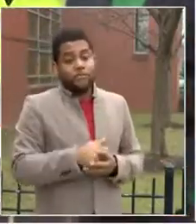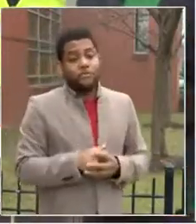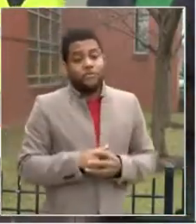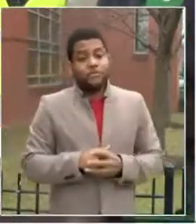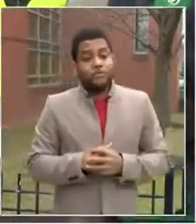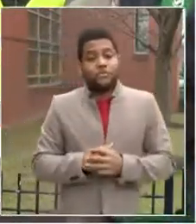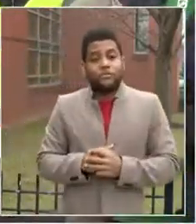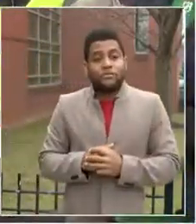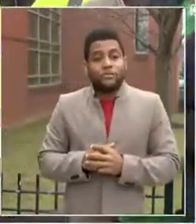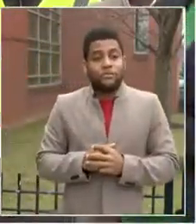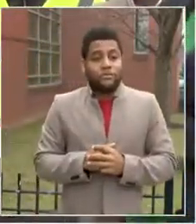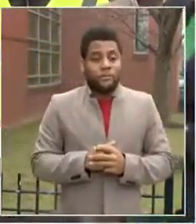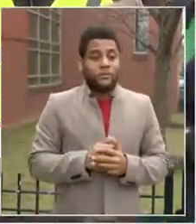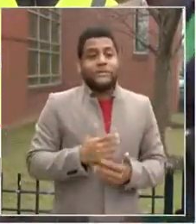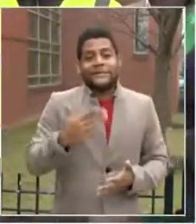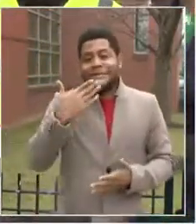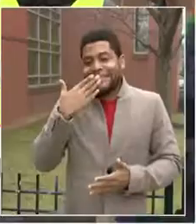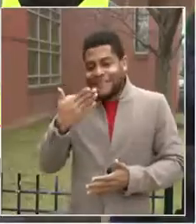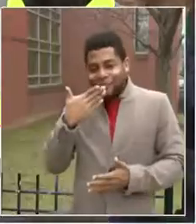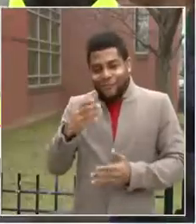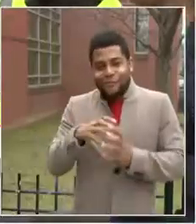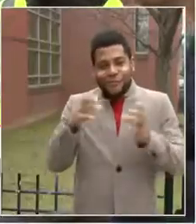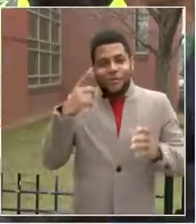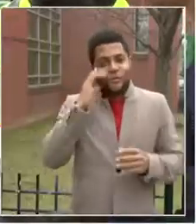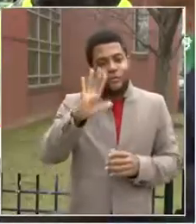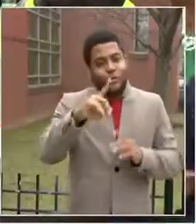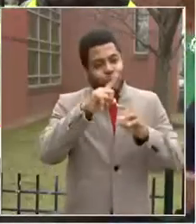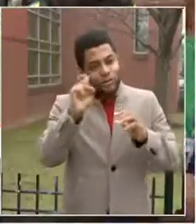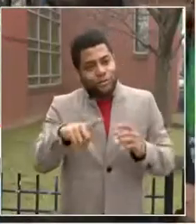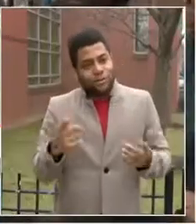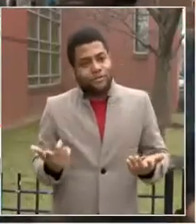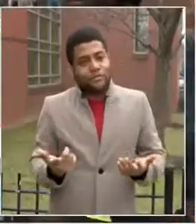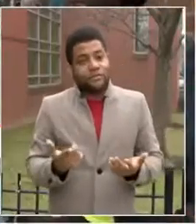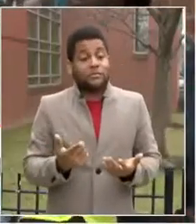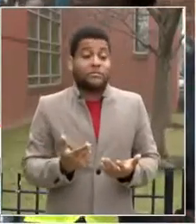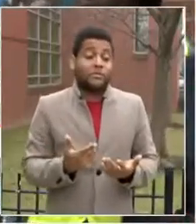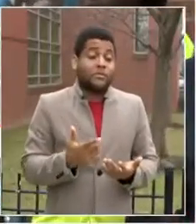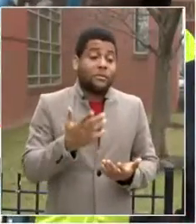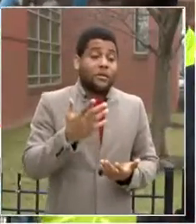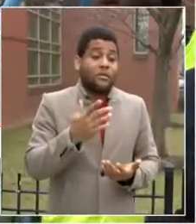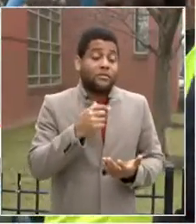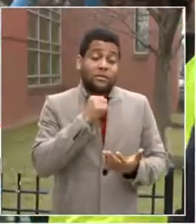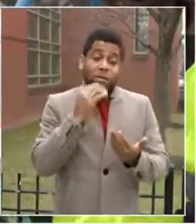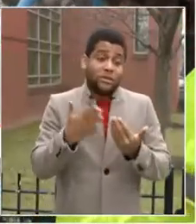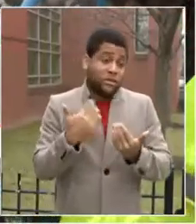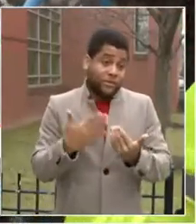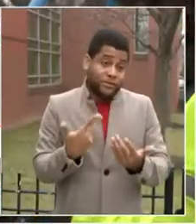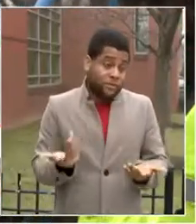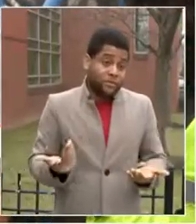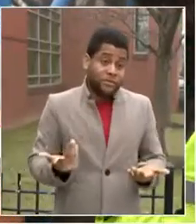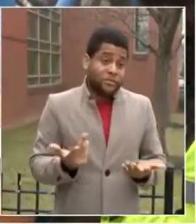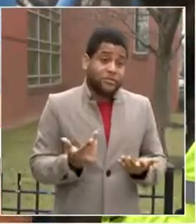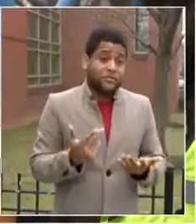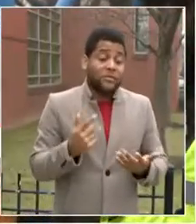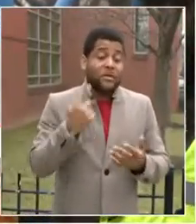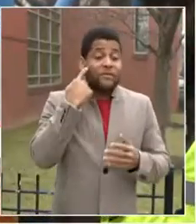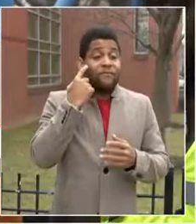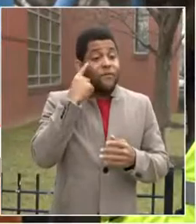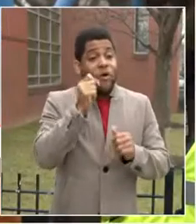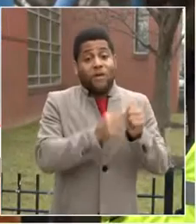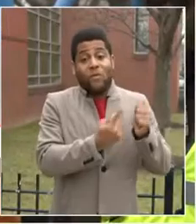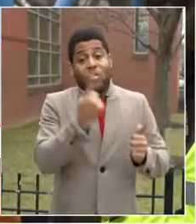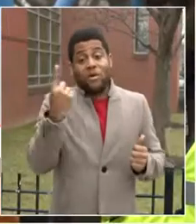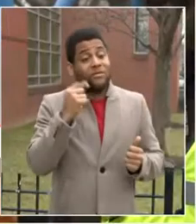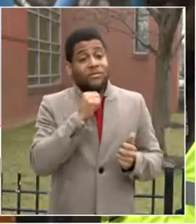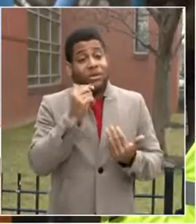Hi, thank you for your question. You know, it's not easy. It's not easy work. It's not for everybody. I know that there's some folks here